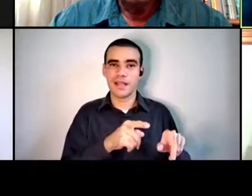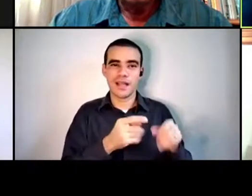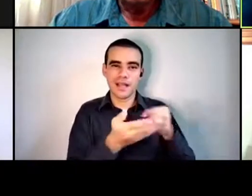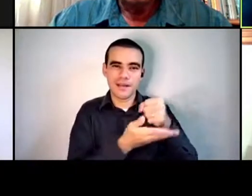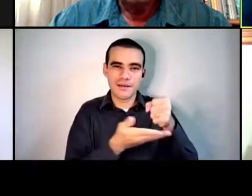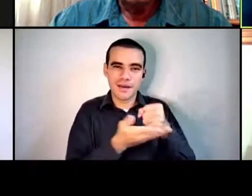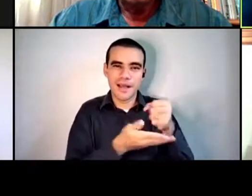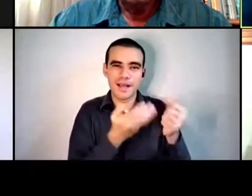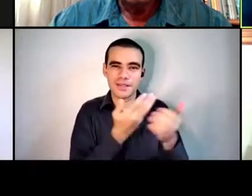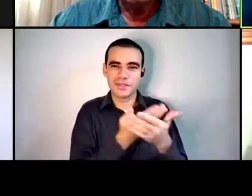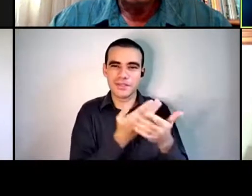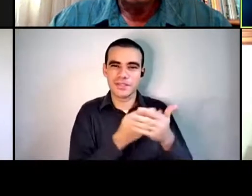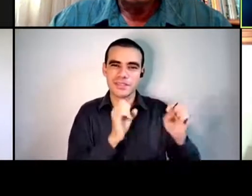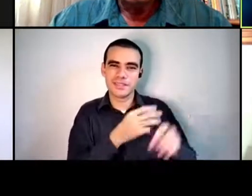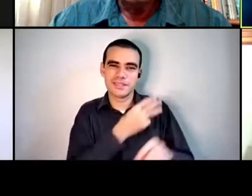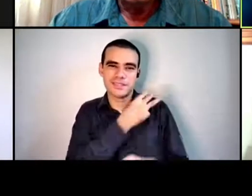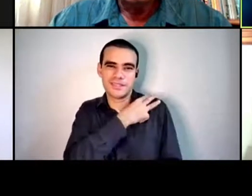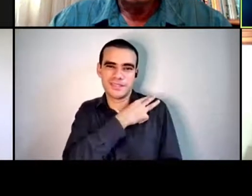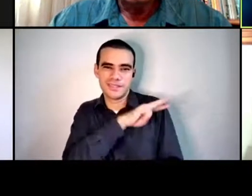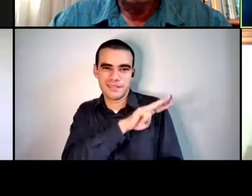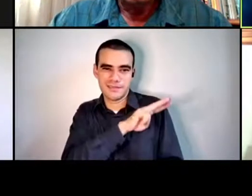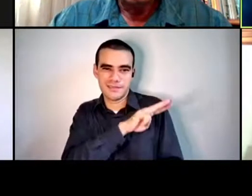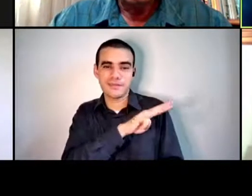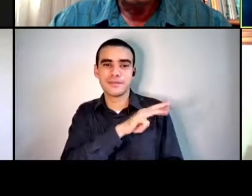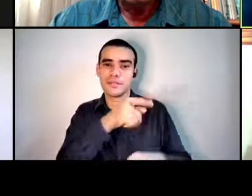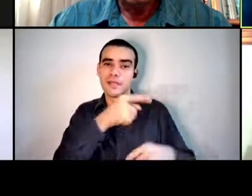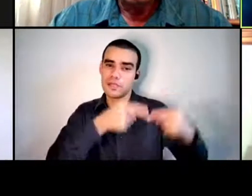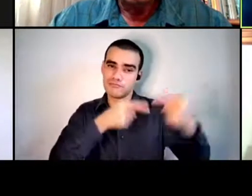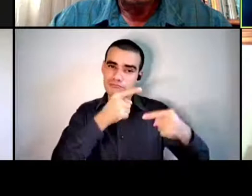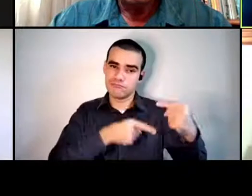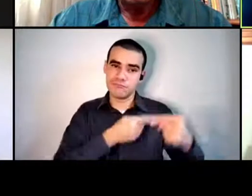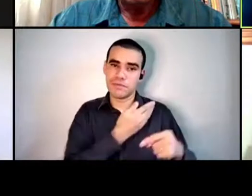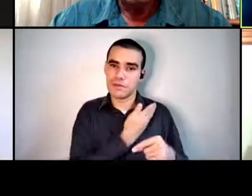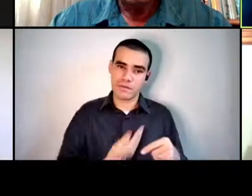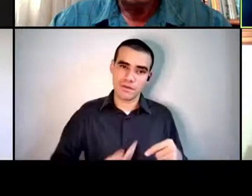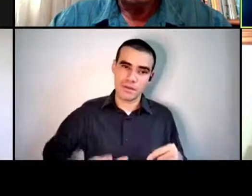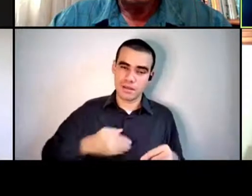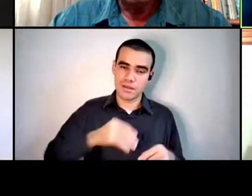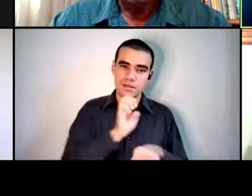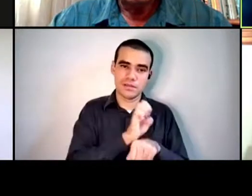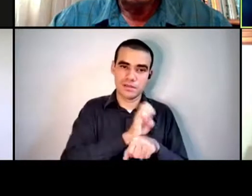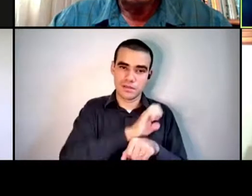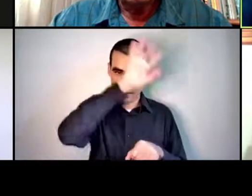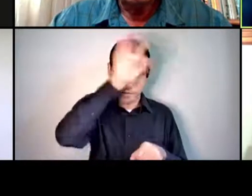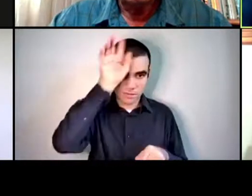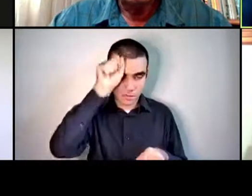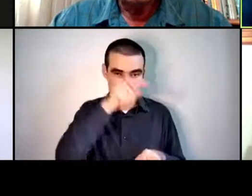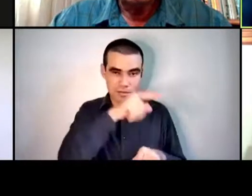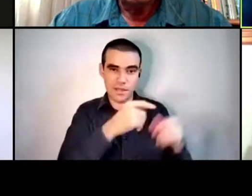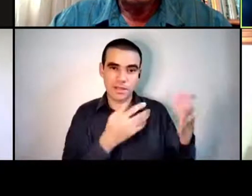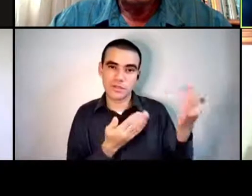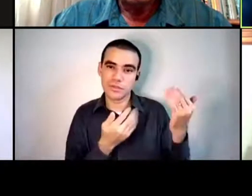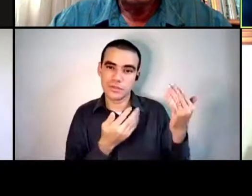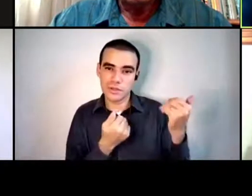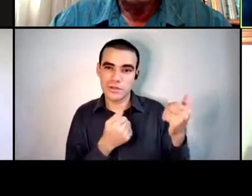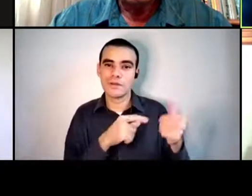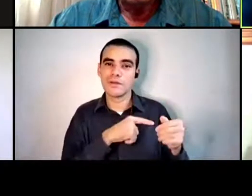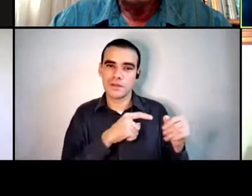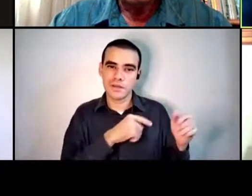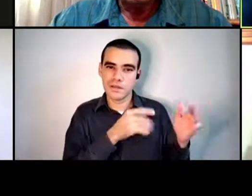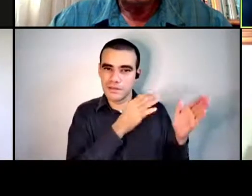imposition of people who came from basic education. This was a public policy of the state of Amazonas,